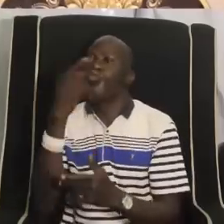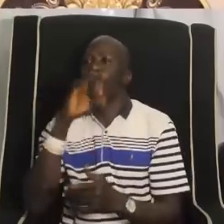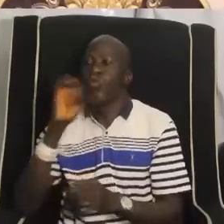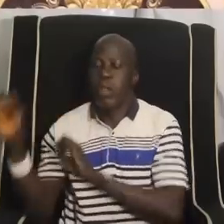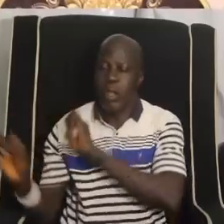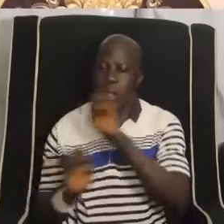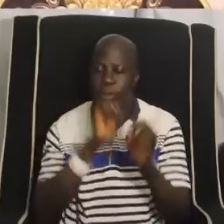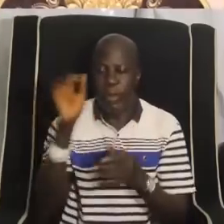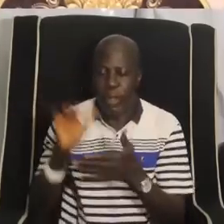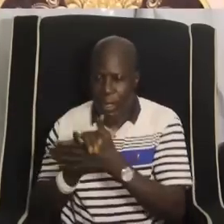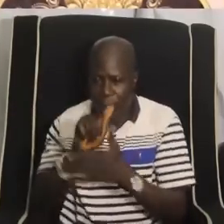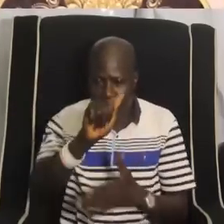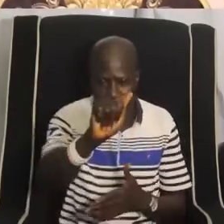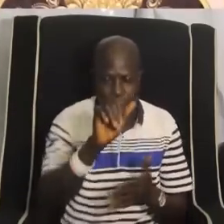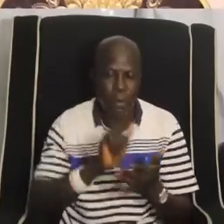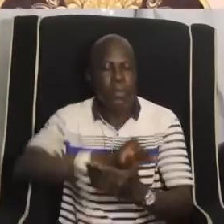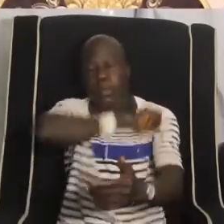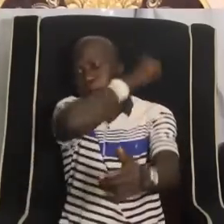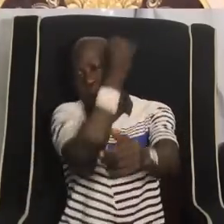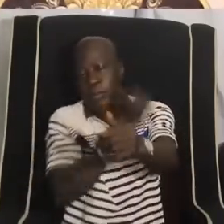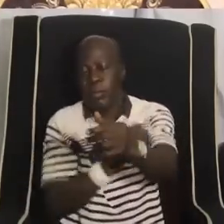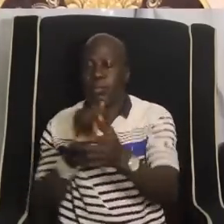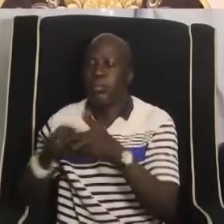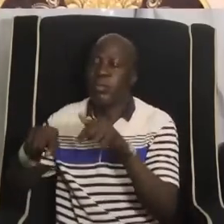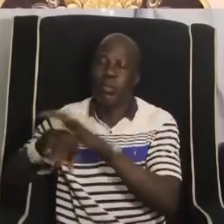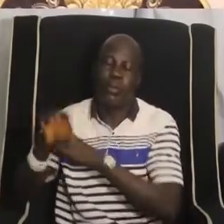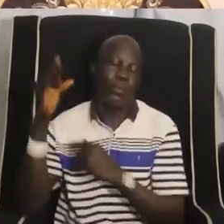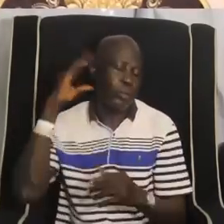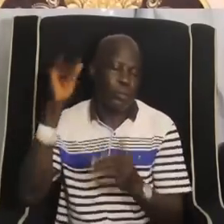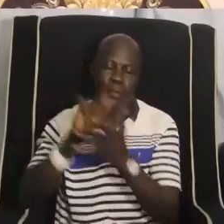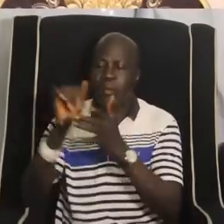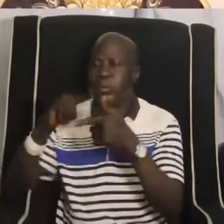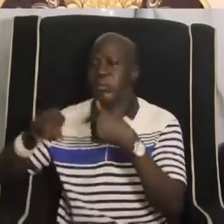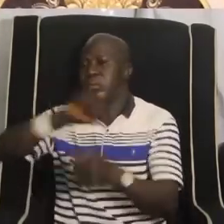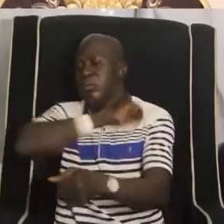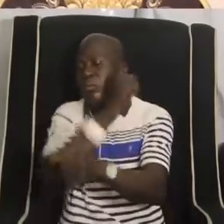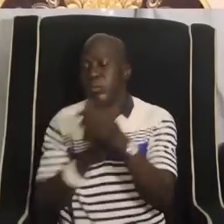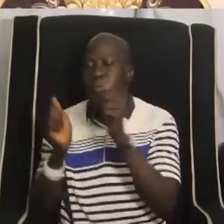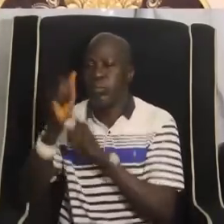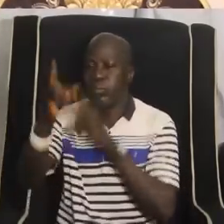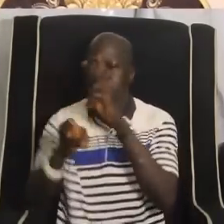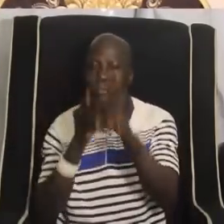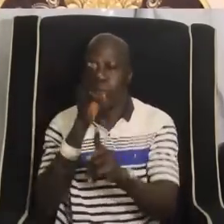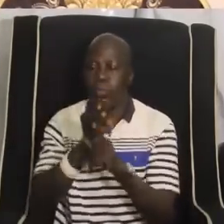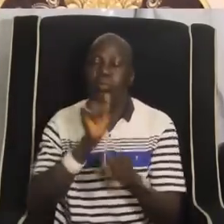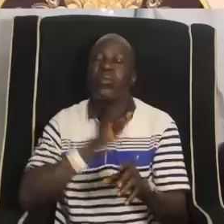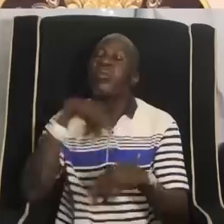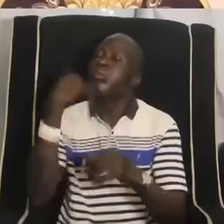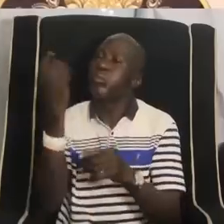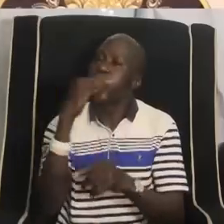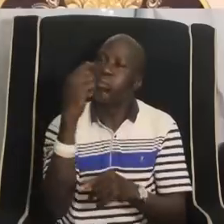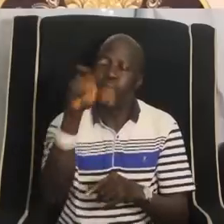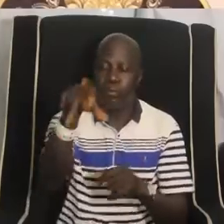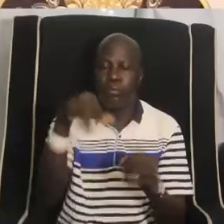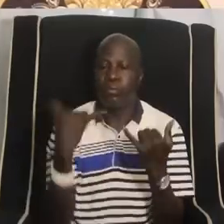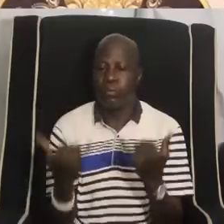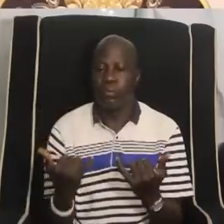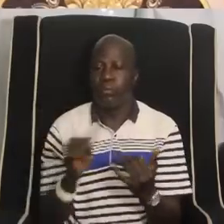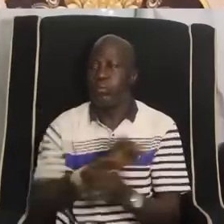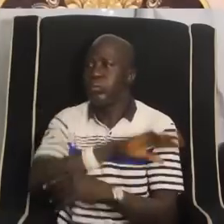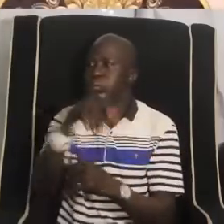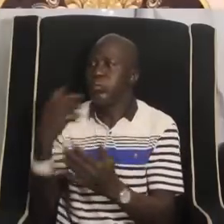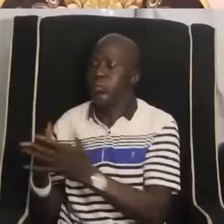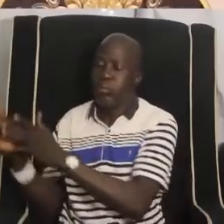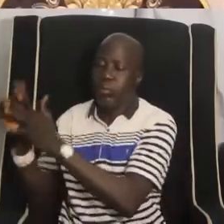incomparable. Whosoever that hear me and believe that there is authority in the world. I declare now to